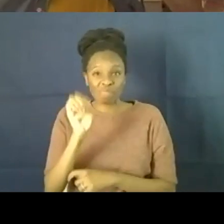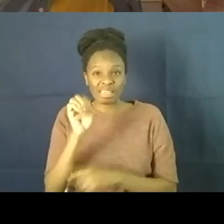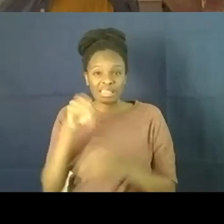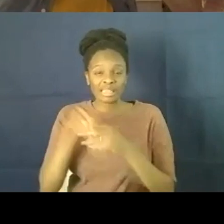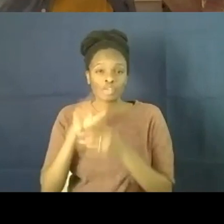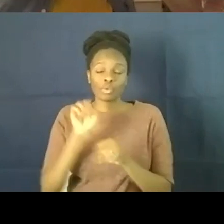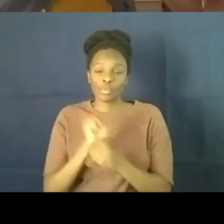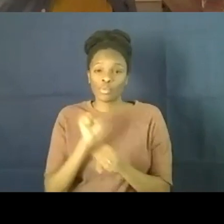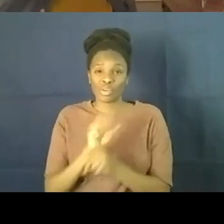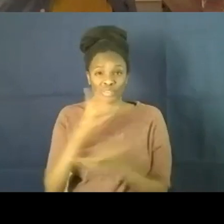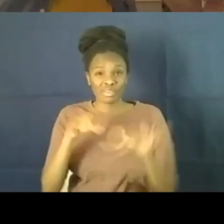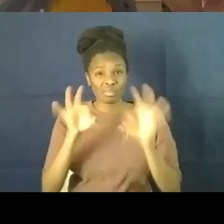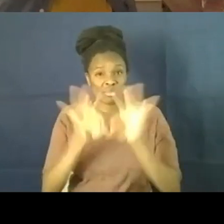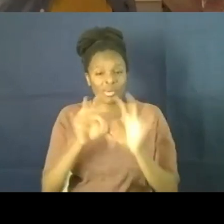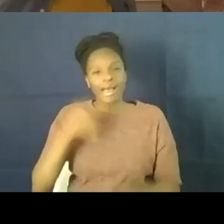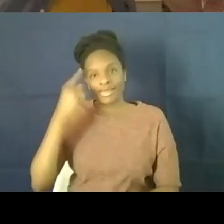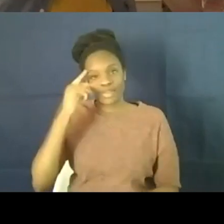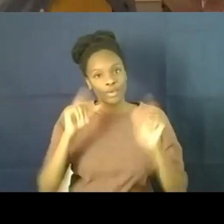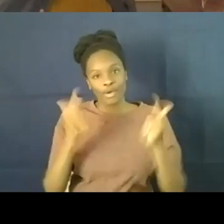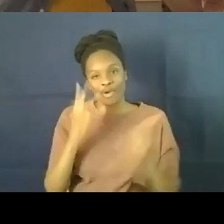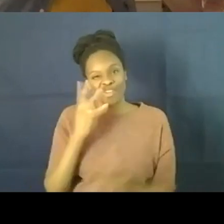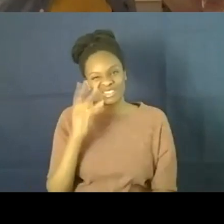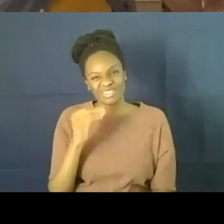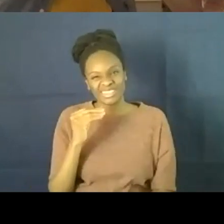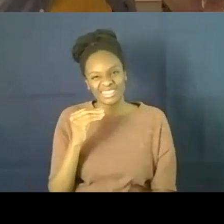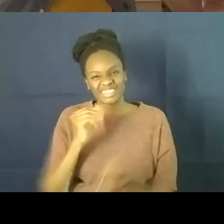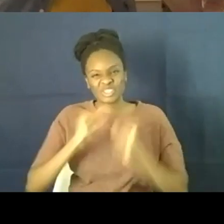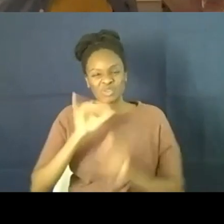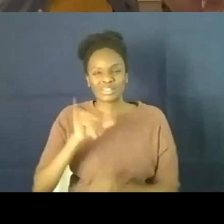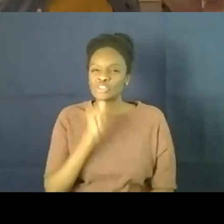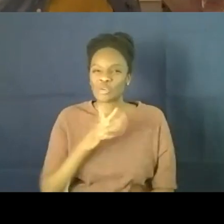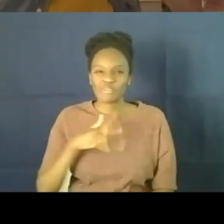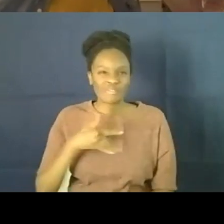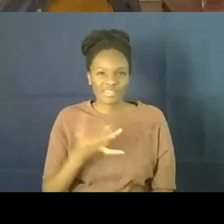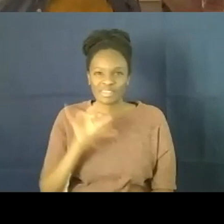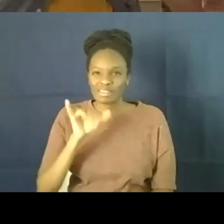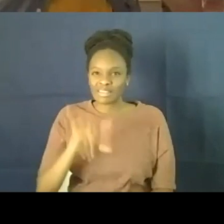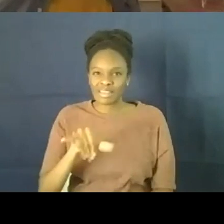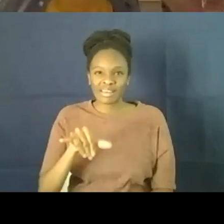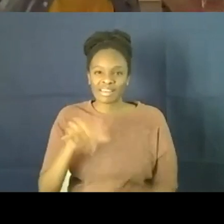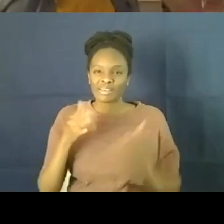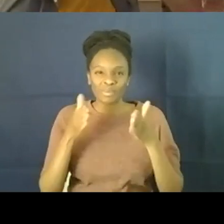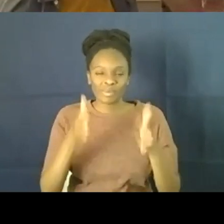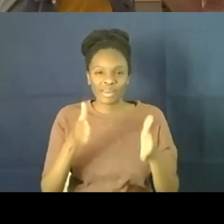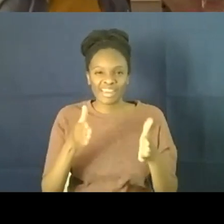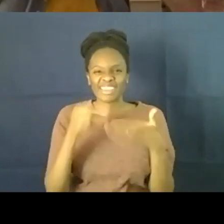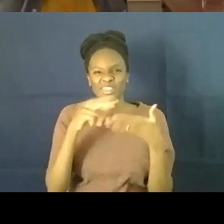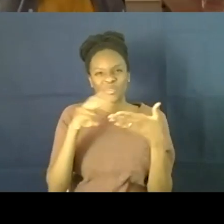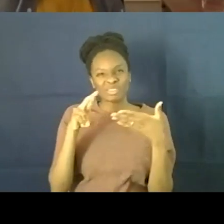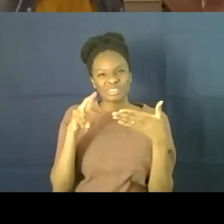have had experience on shows that don't feel like they go there. And as a result, kind of feel,